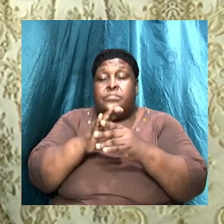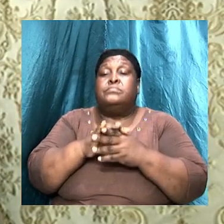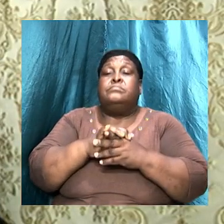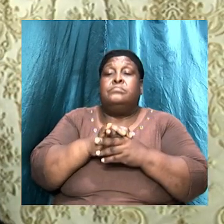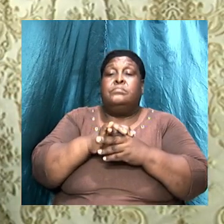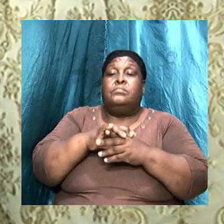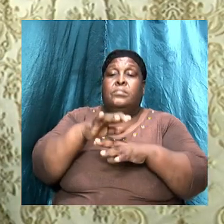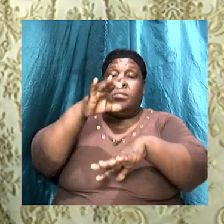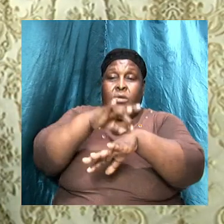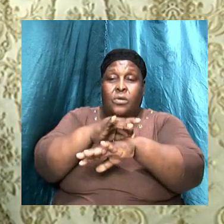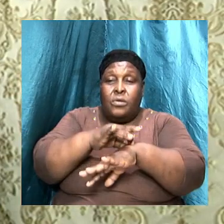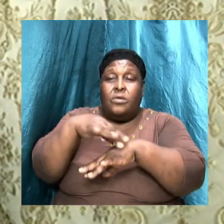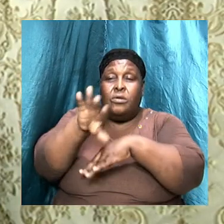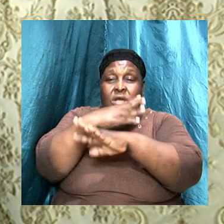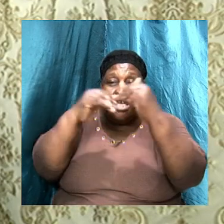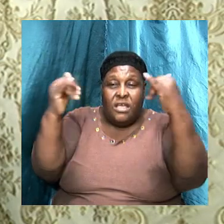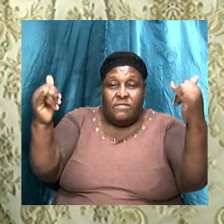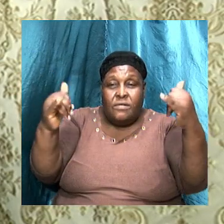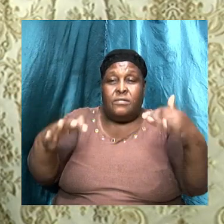heavenly